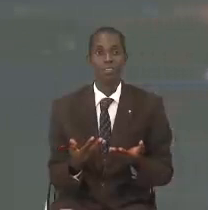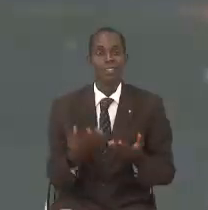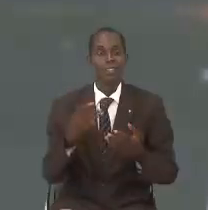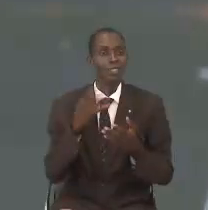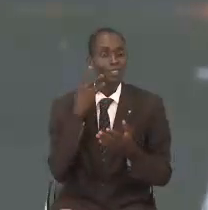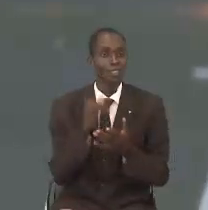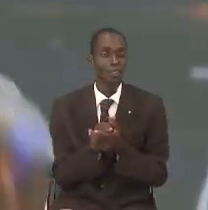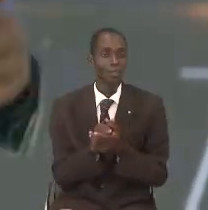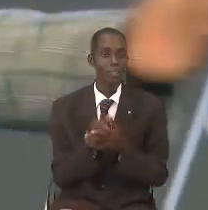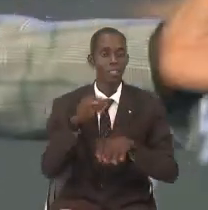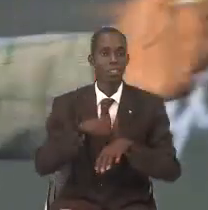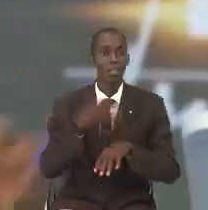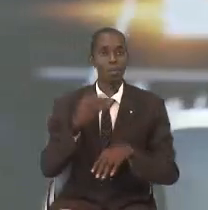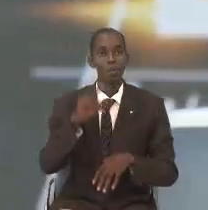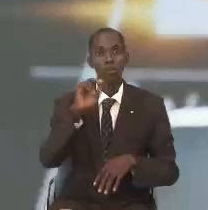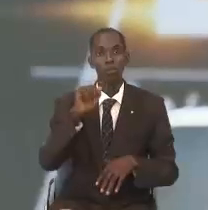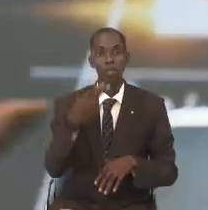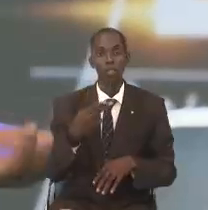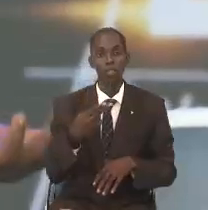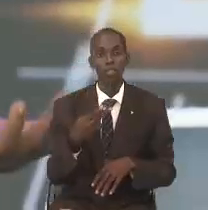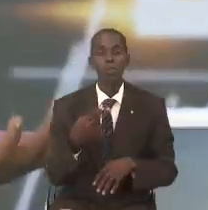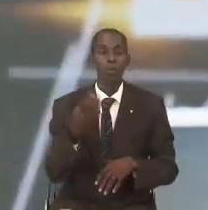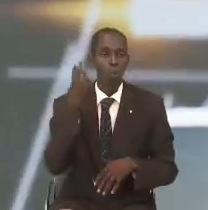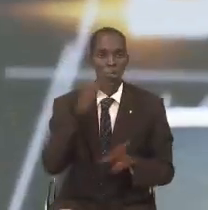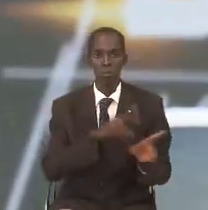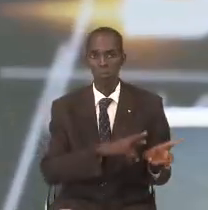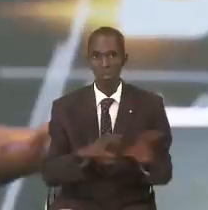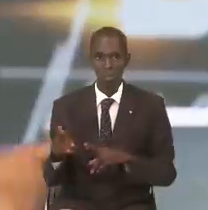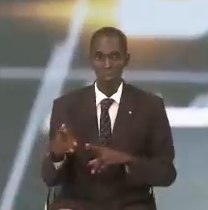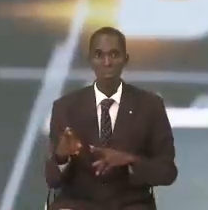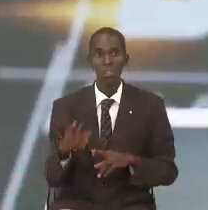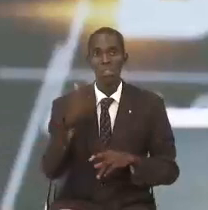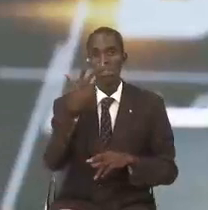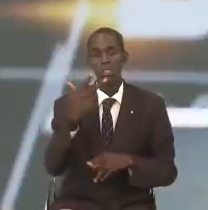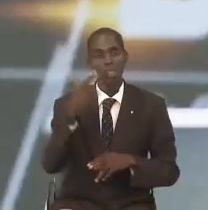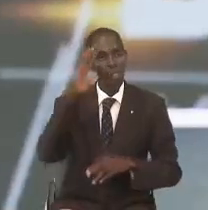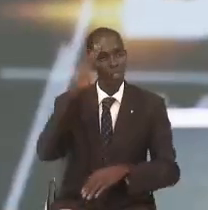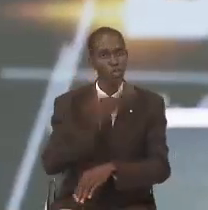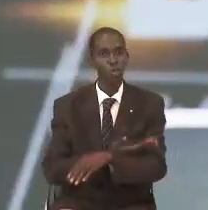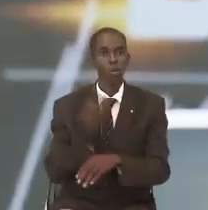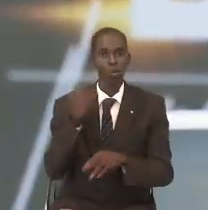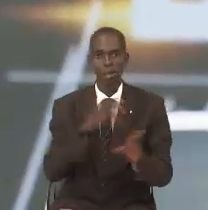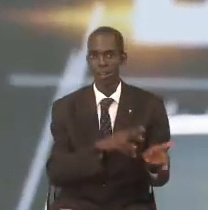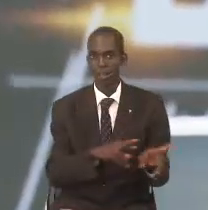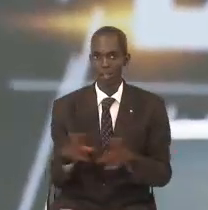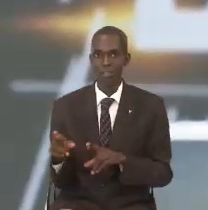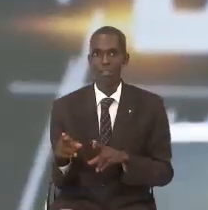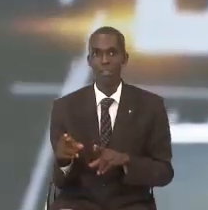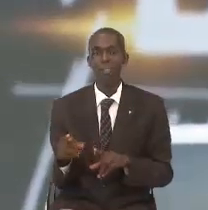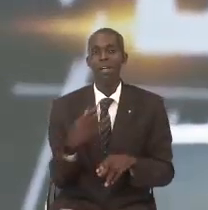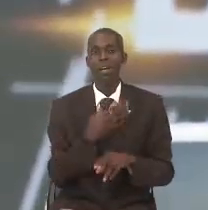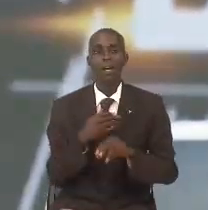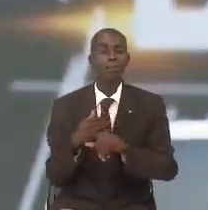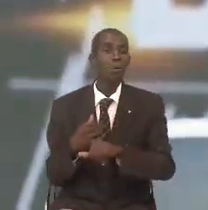ready. And the three sons were ready, and the three wives of three sons were ready. But the others were not